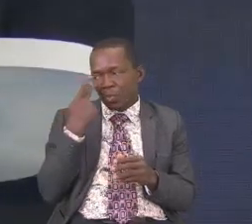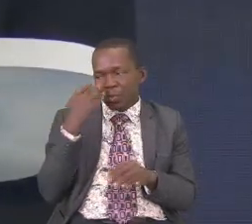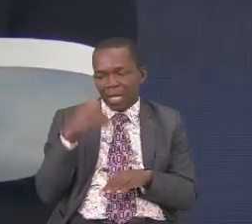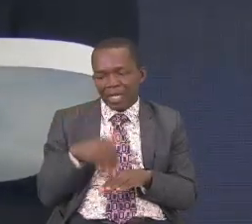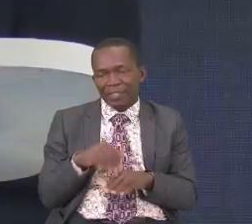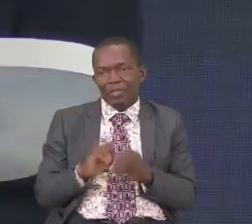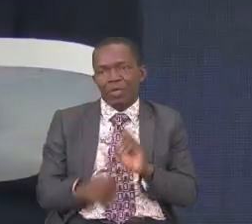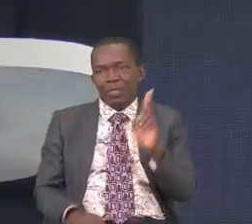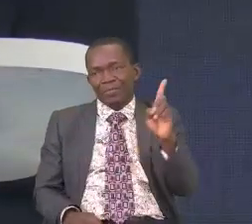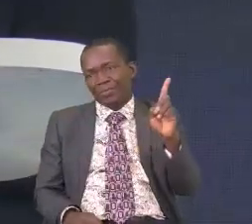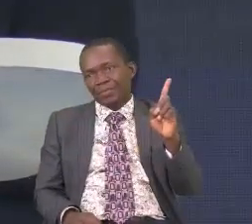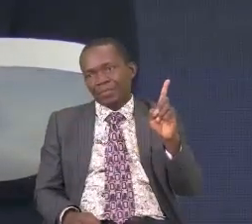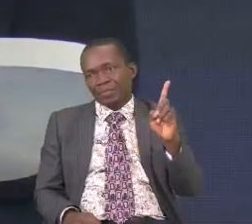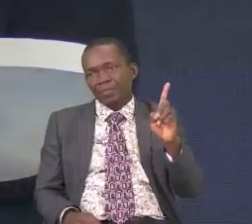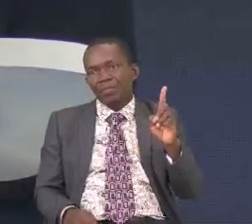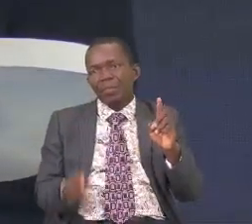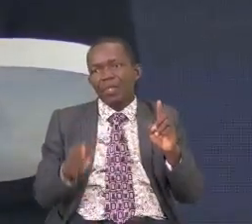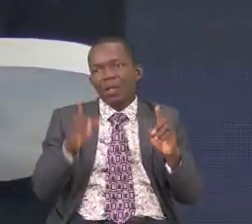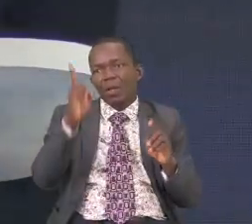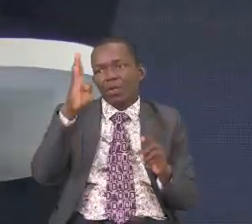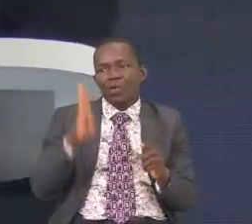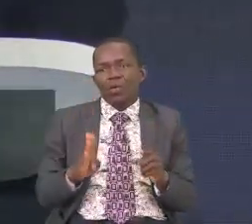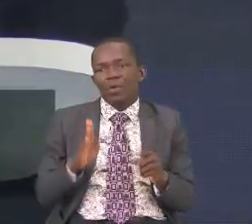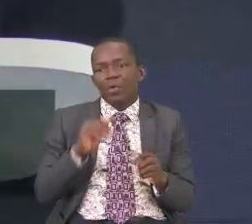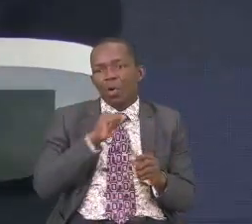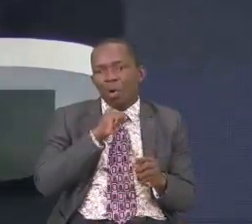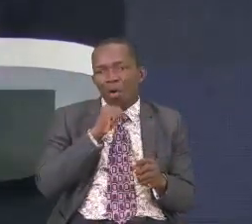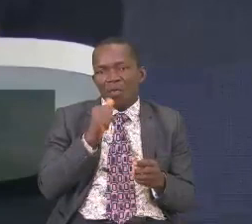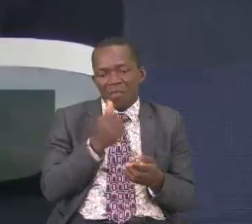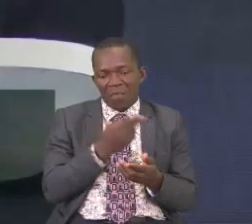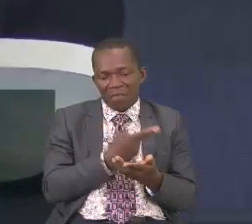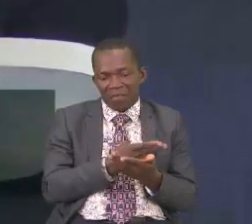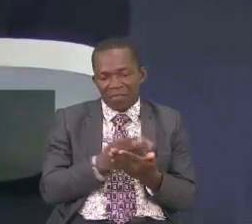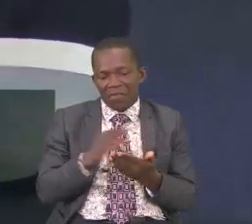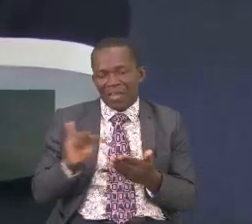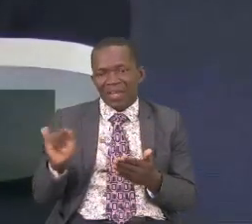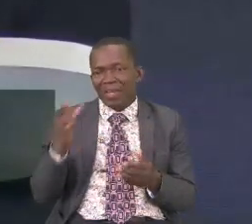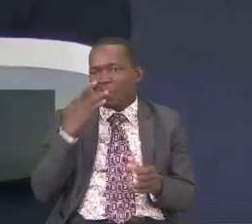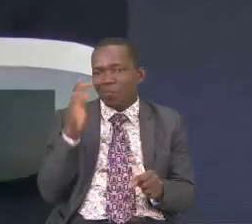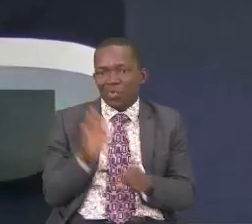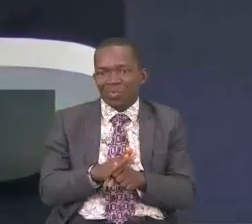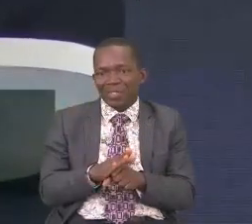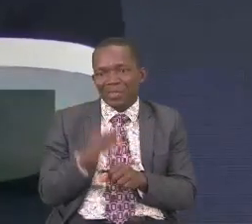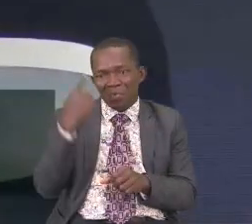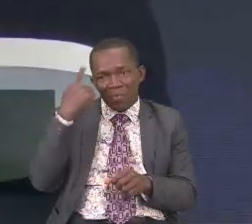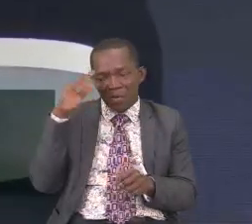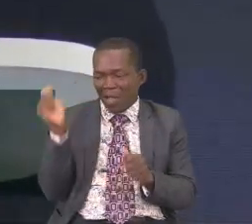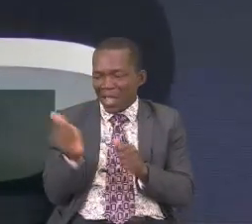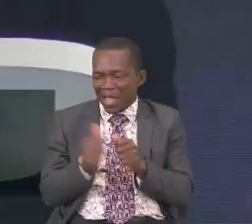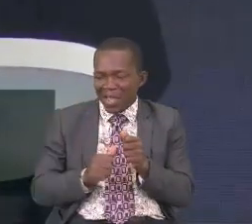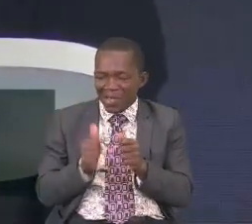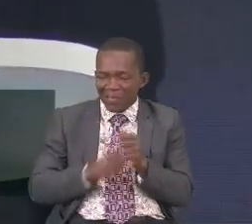one gods of feeling promise every day every blessed day